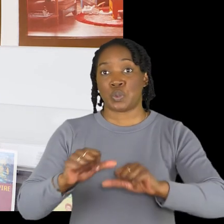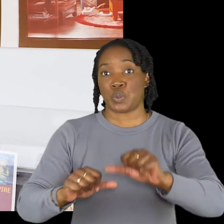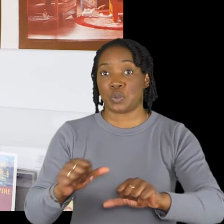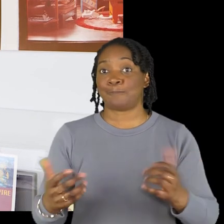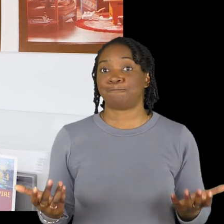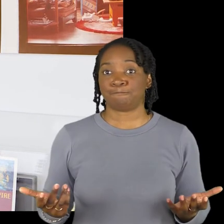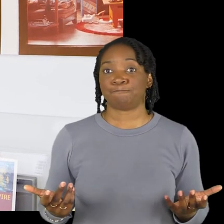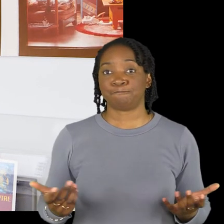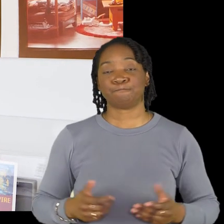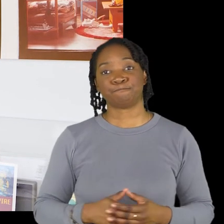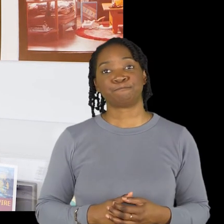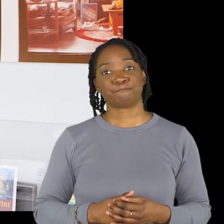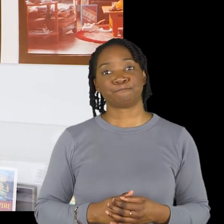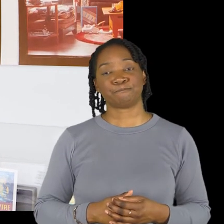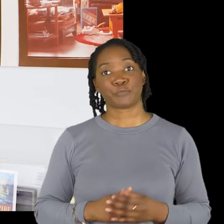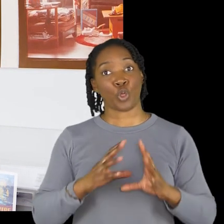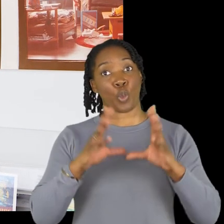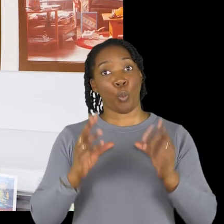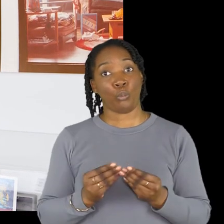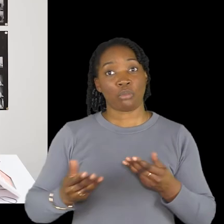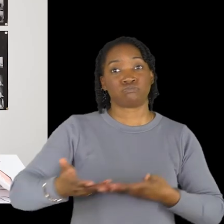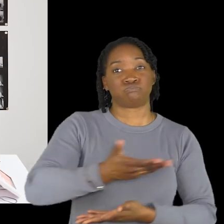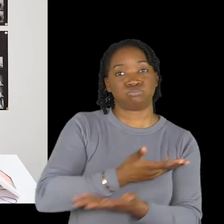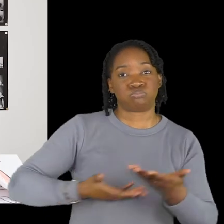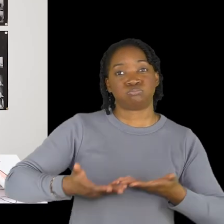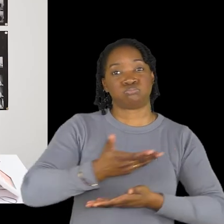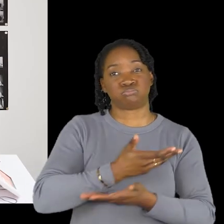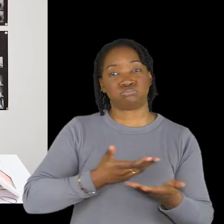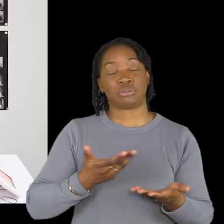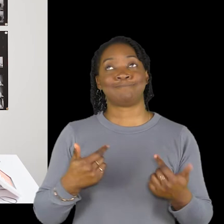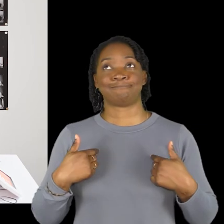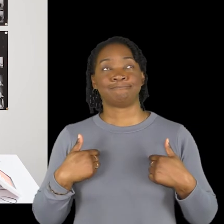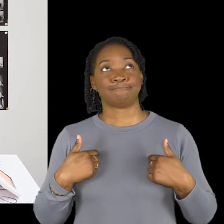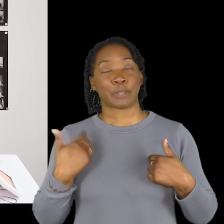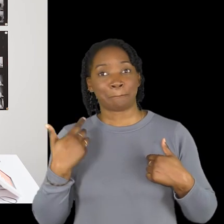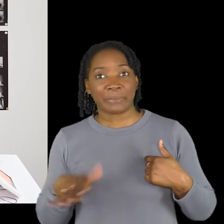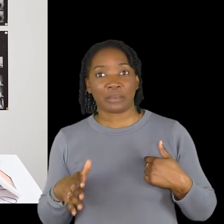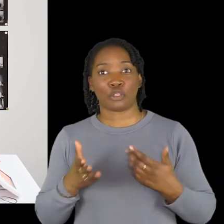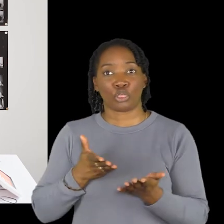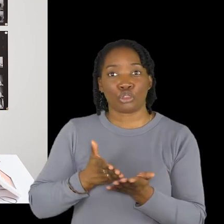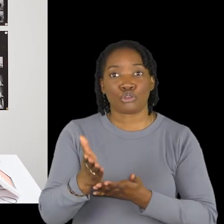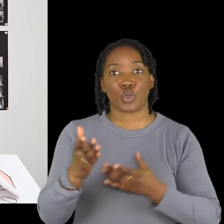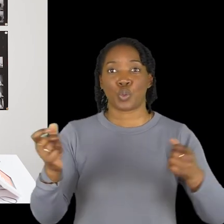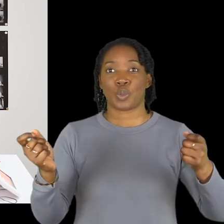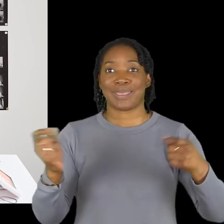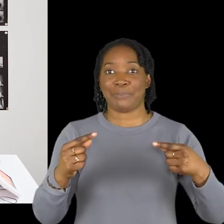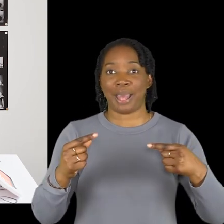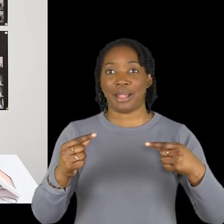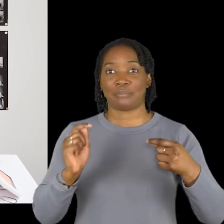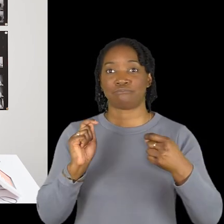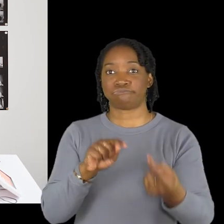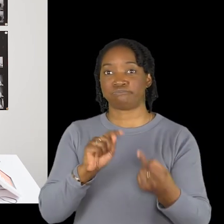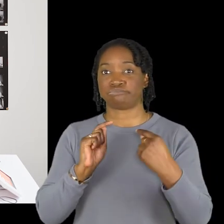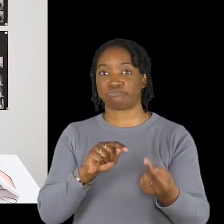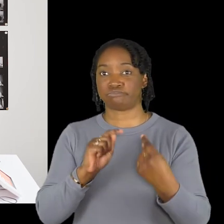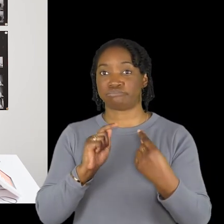process. And the whole discussions that are had through email aren't